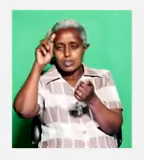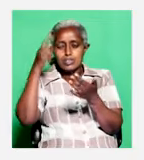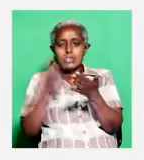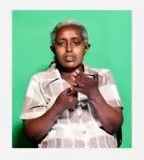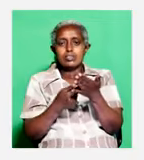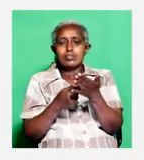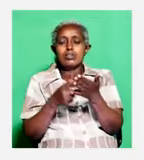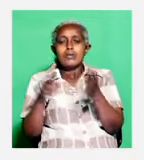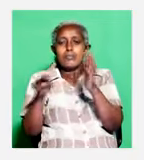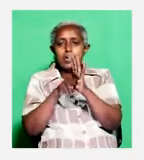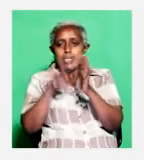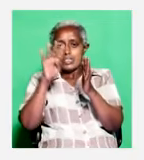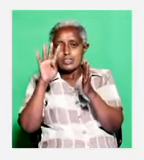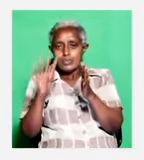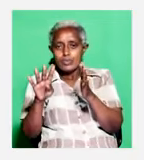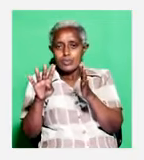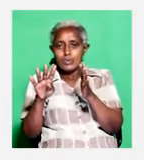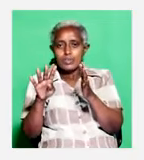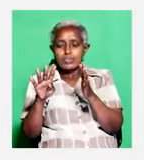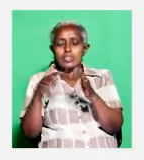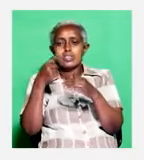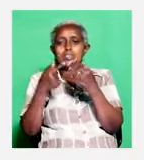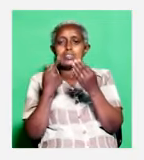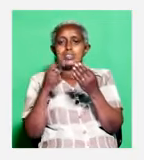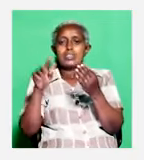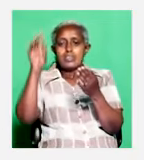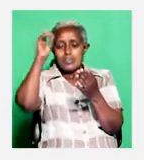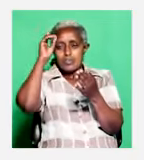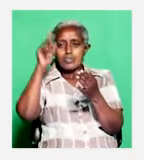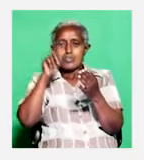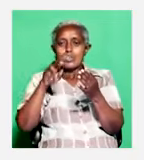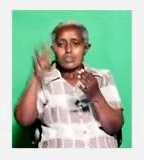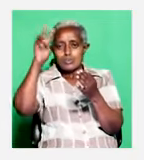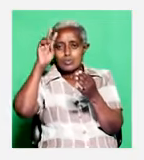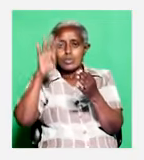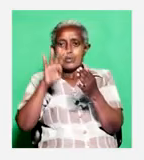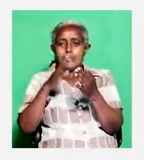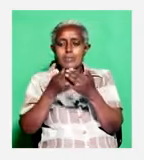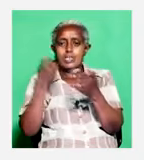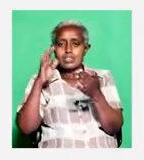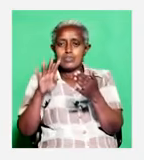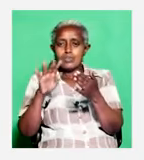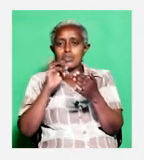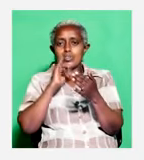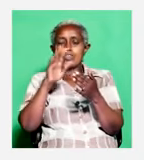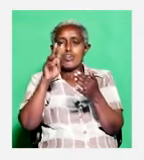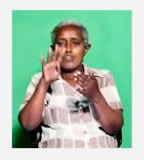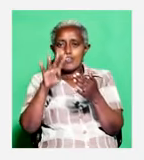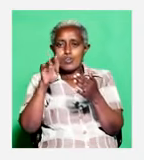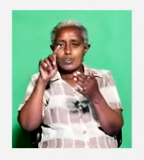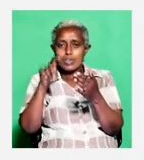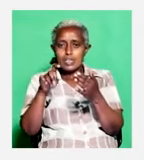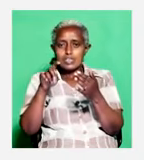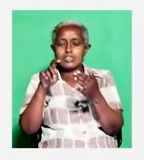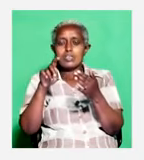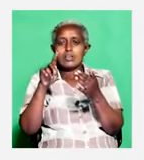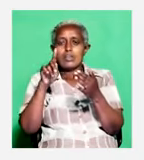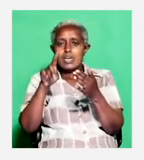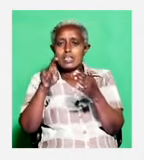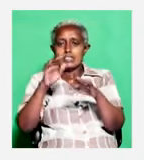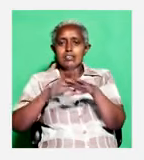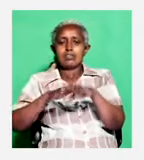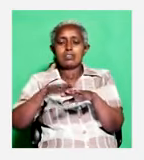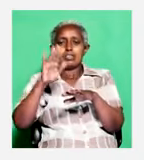this it is minus 4. The derivative is x squared minus 4 for x greater